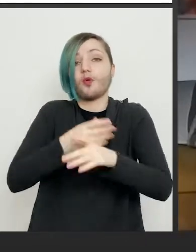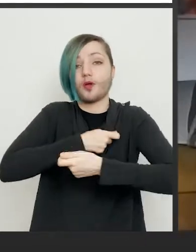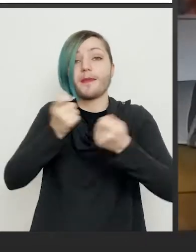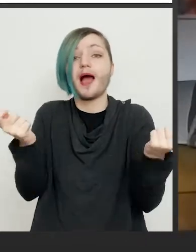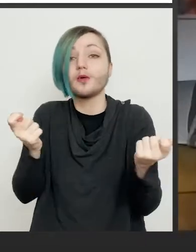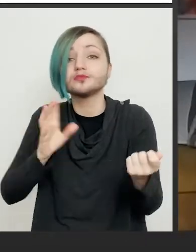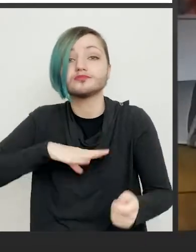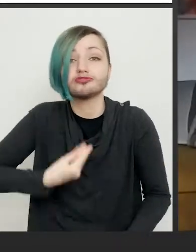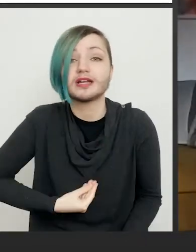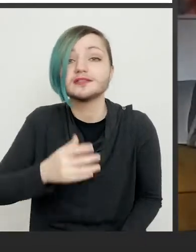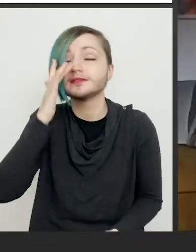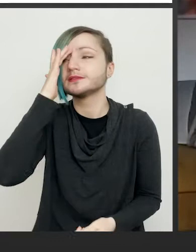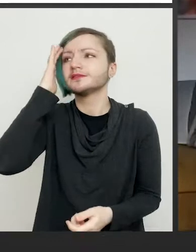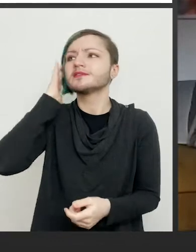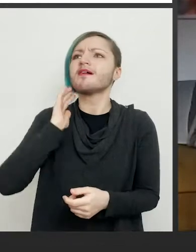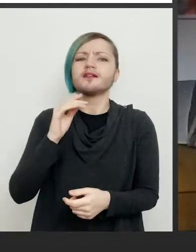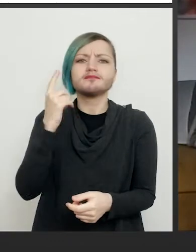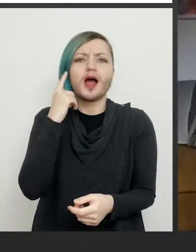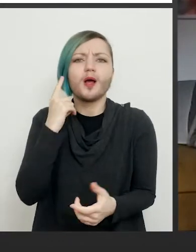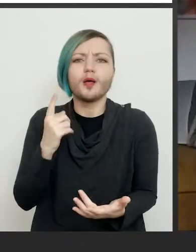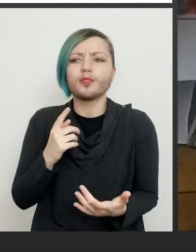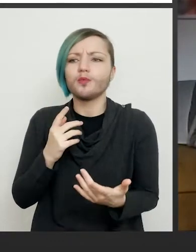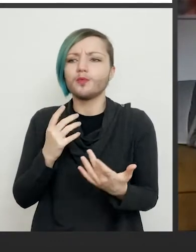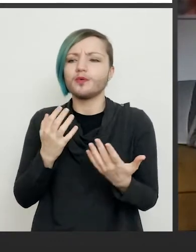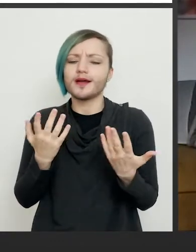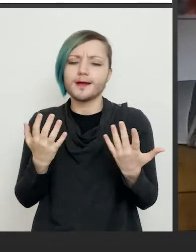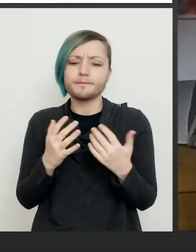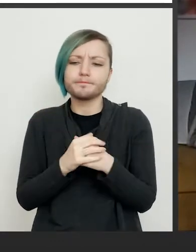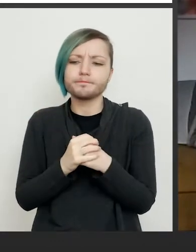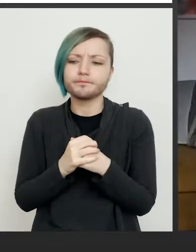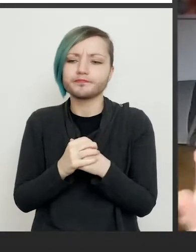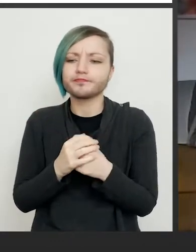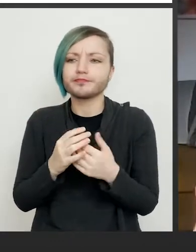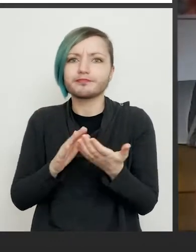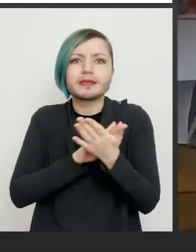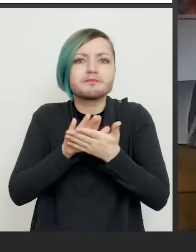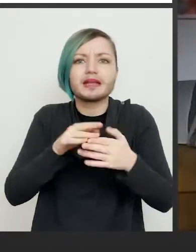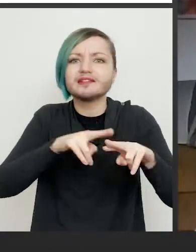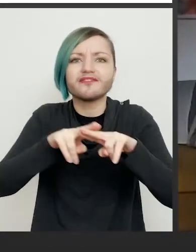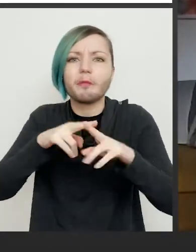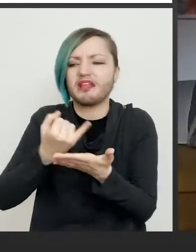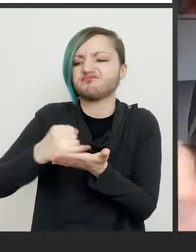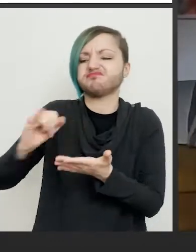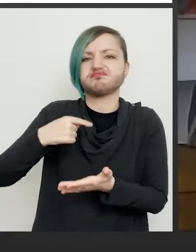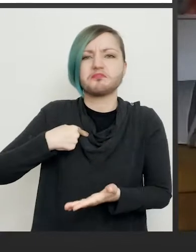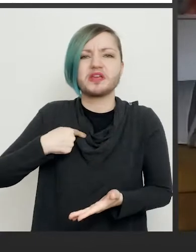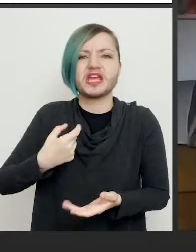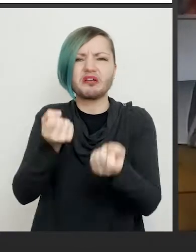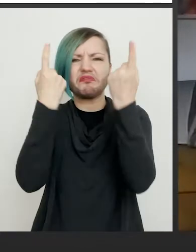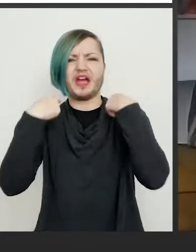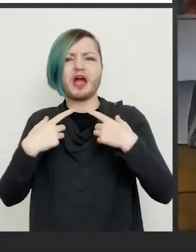as trans. I thought it was going to be something that was going to, make my family dislike me, or they would disown me, they wouldn't